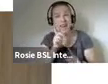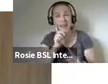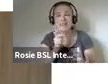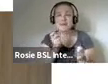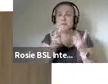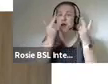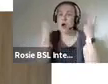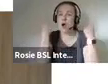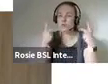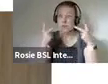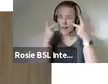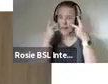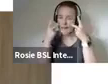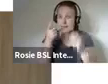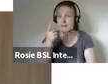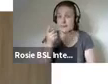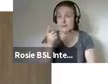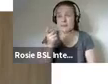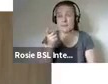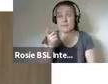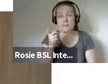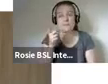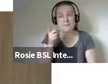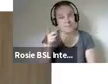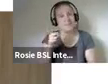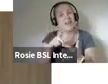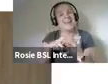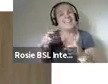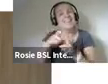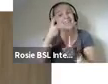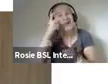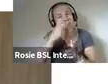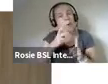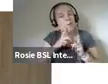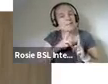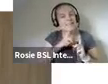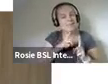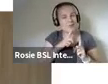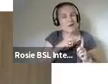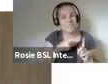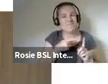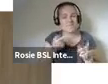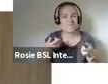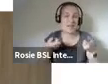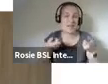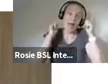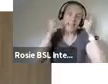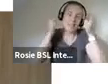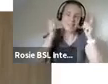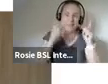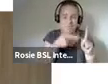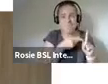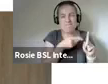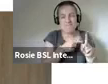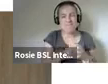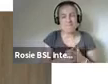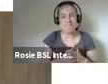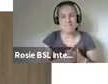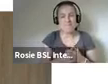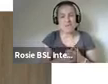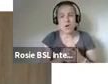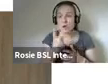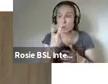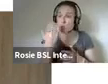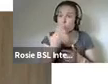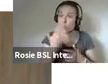a woman with glasses. She is the ECD head teacher. So again, these two schools work